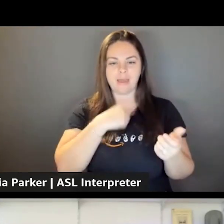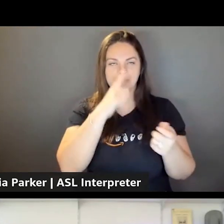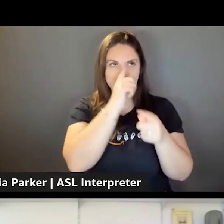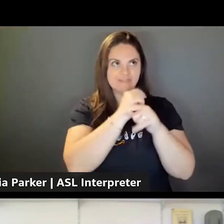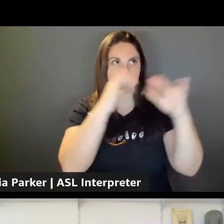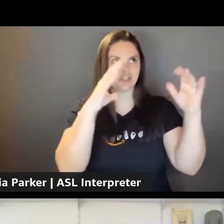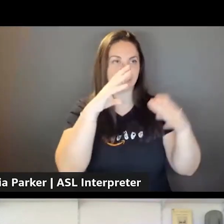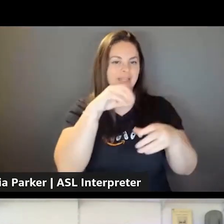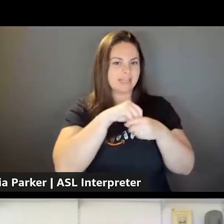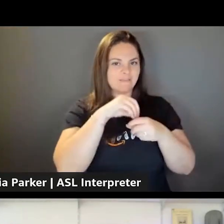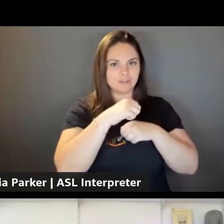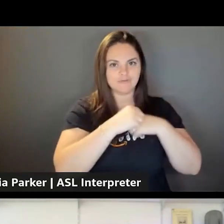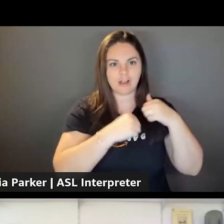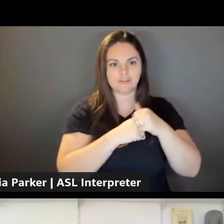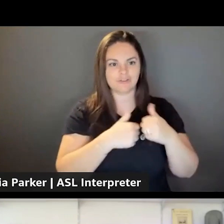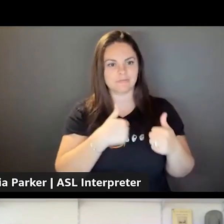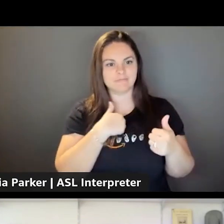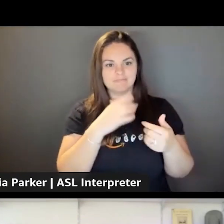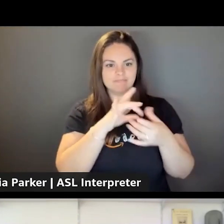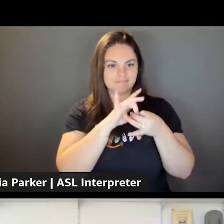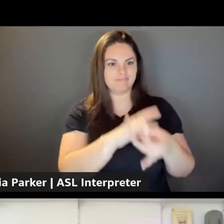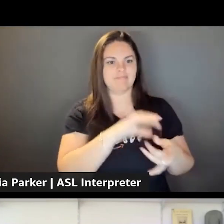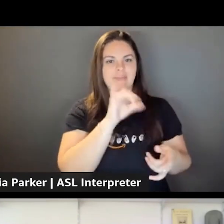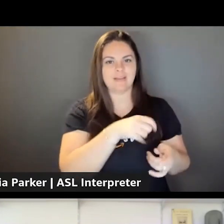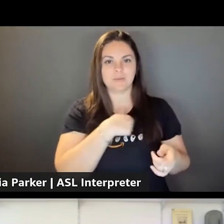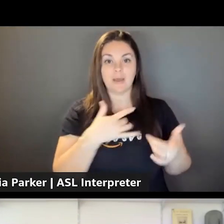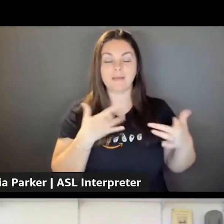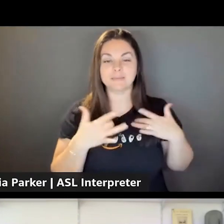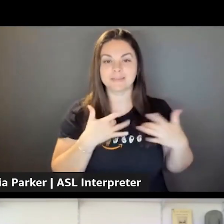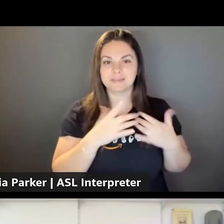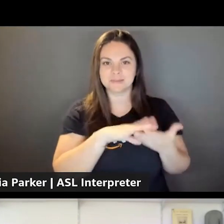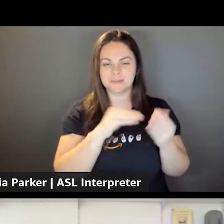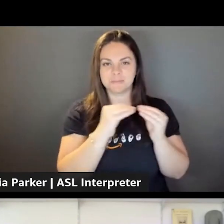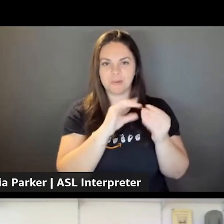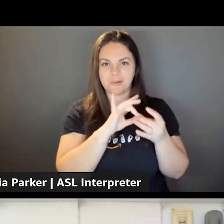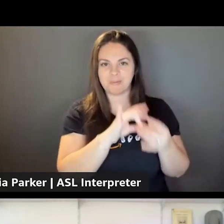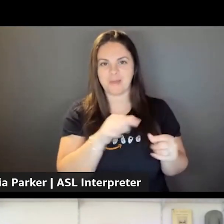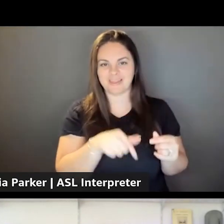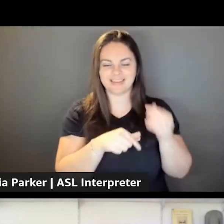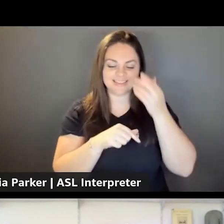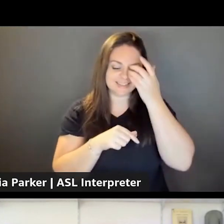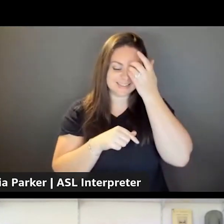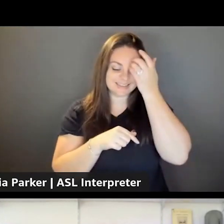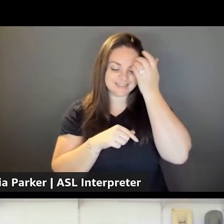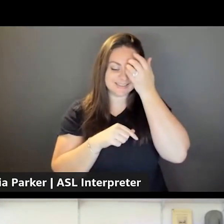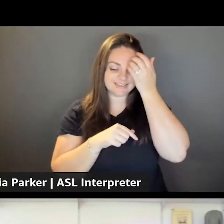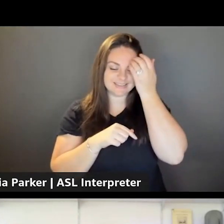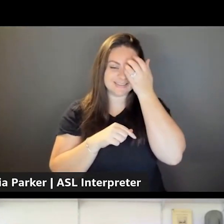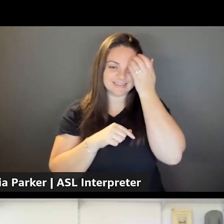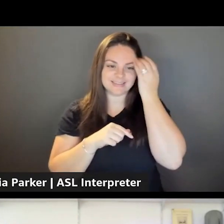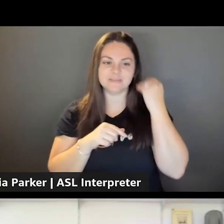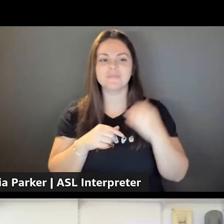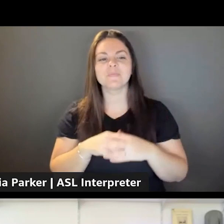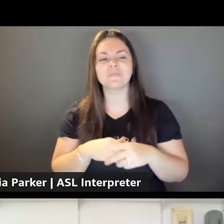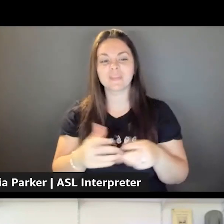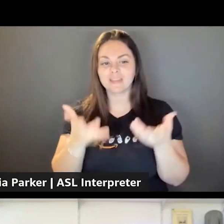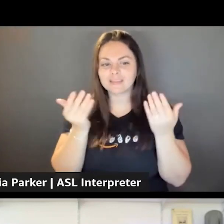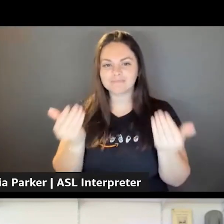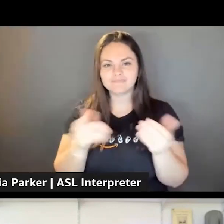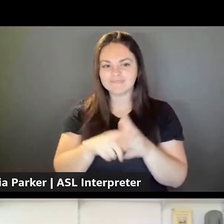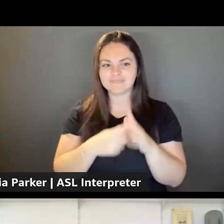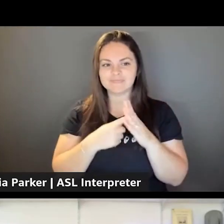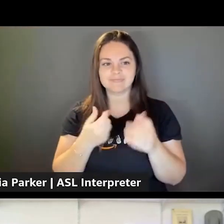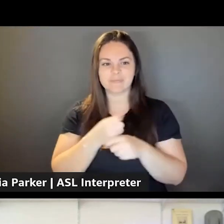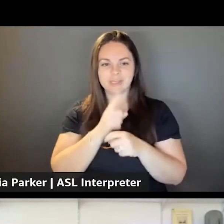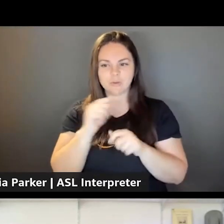I am an infrastructure guy, so I'm excited to learn more about this. Let's start and make sure all of our listeners know what